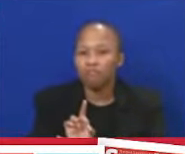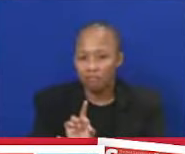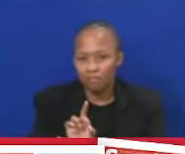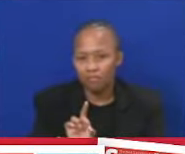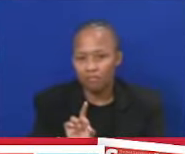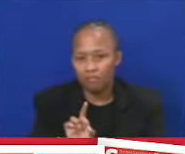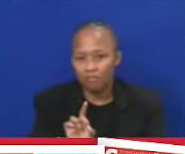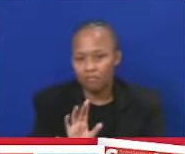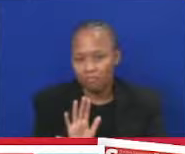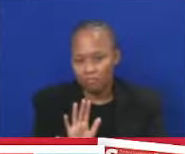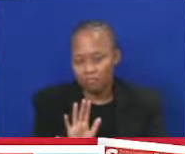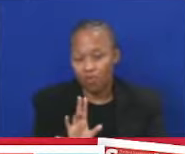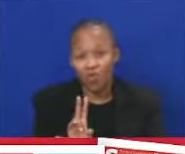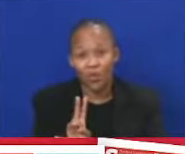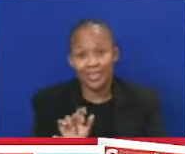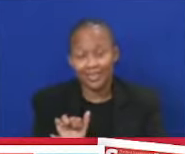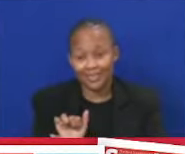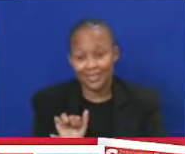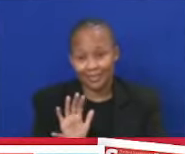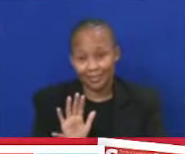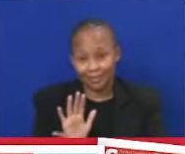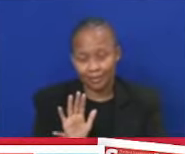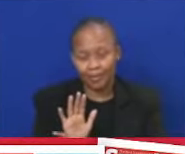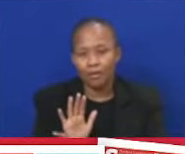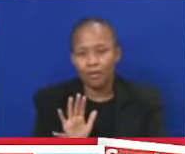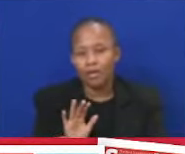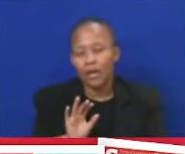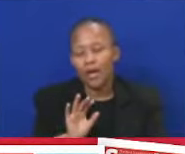whereby the FSL expert